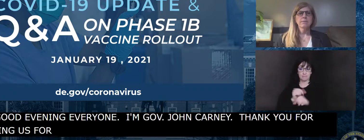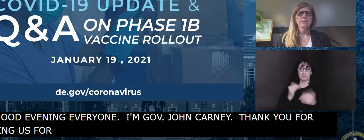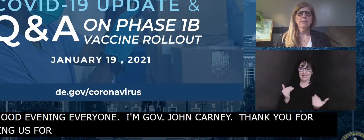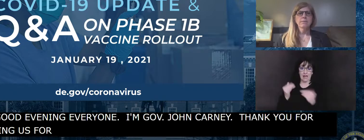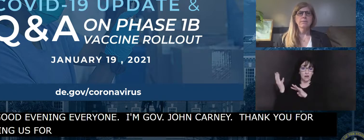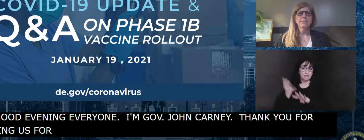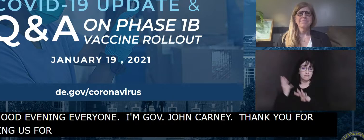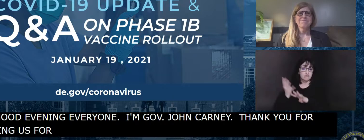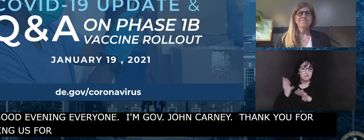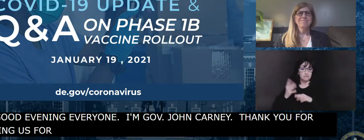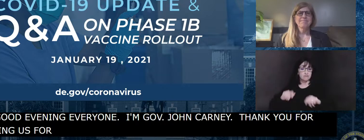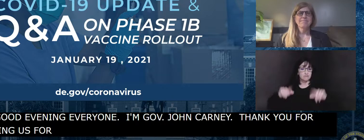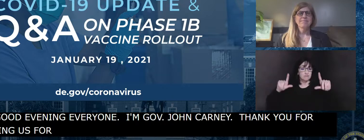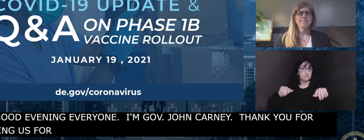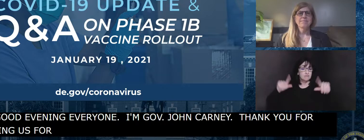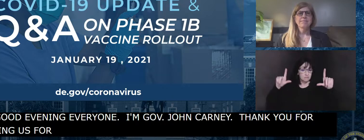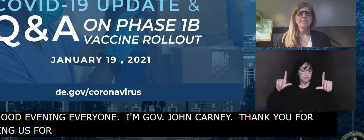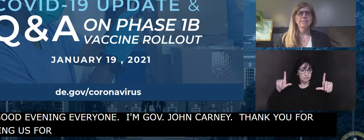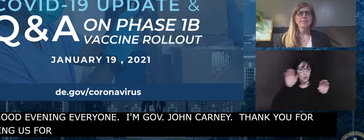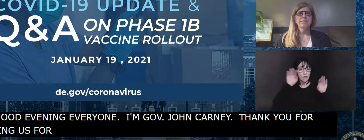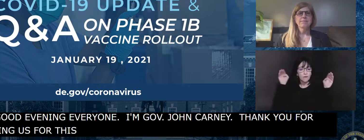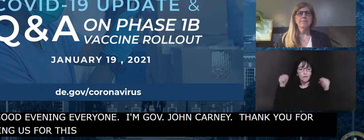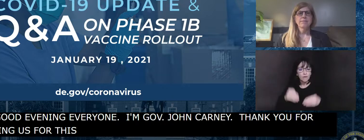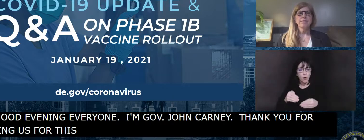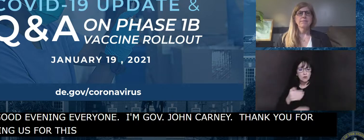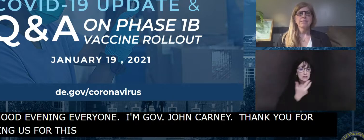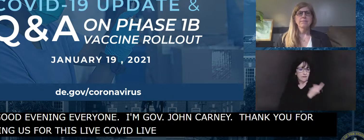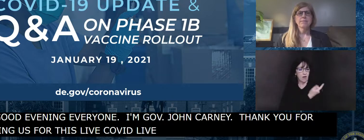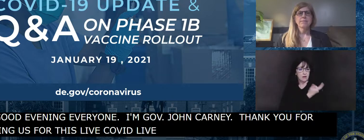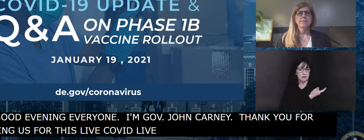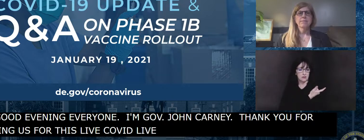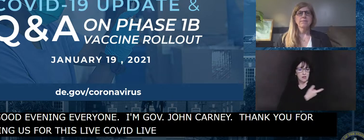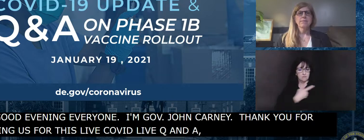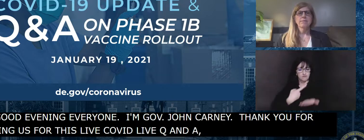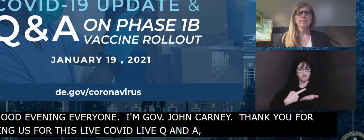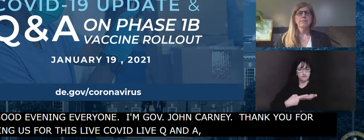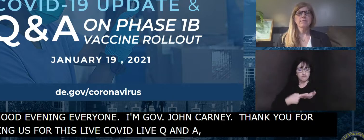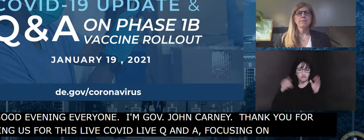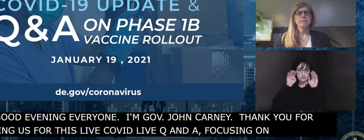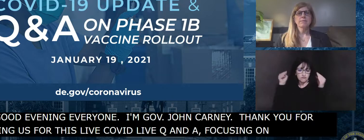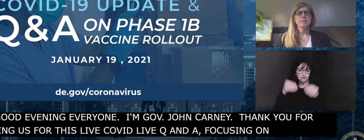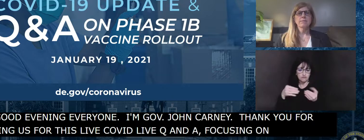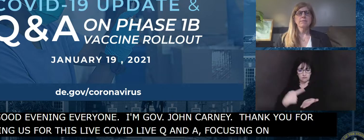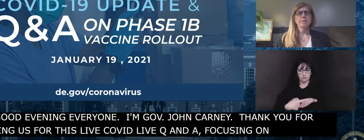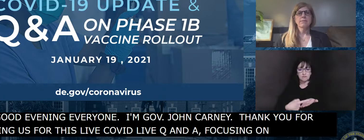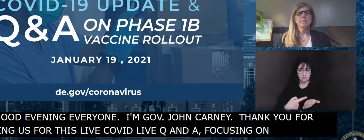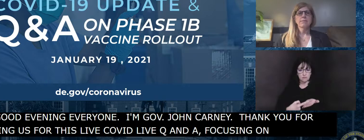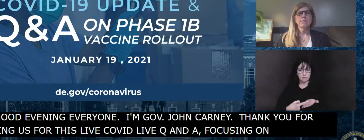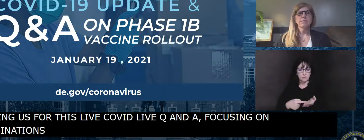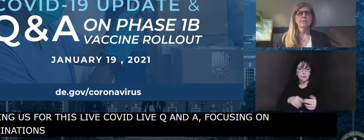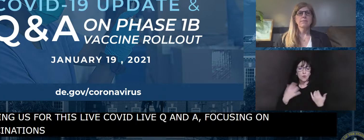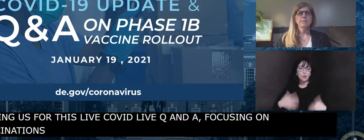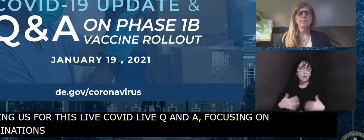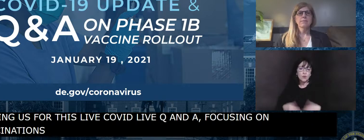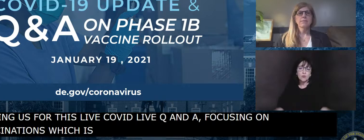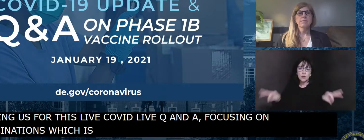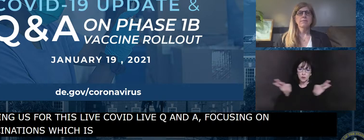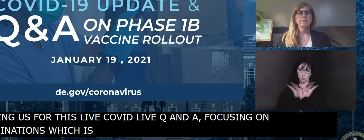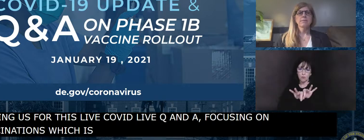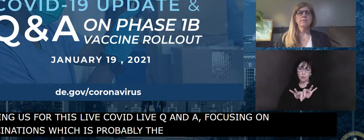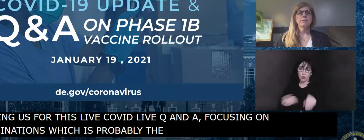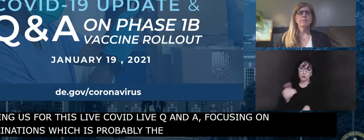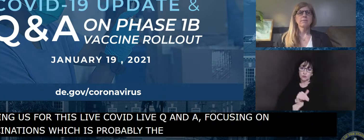Q&A, focusing on vaccinations, which is probably the most important thing, the most important thing that we're doing in